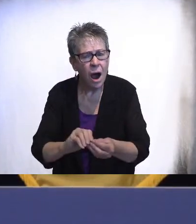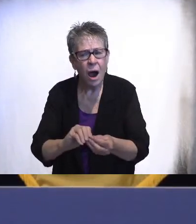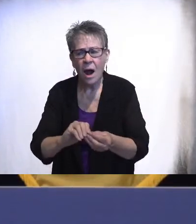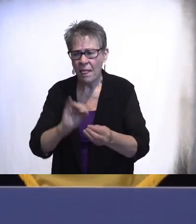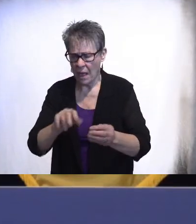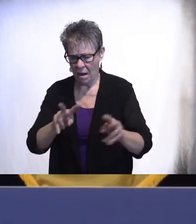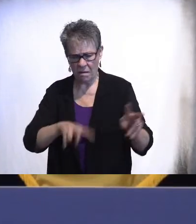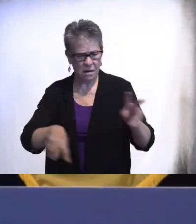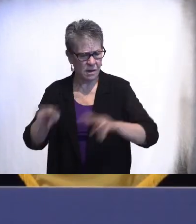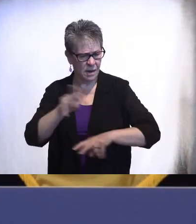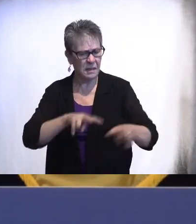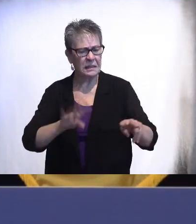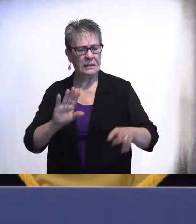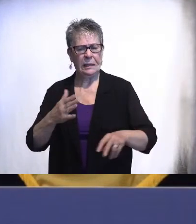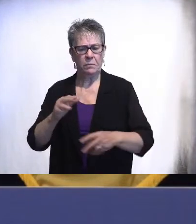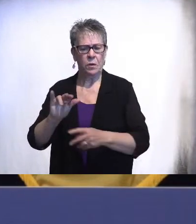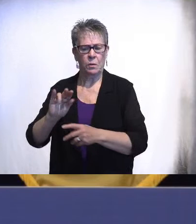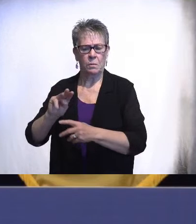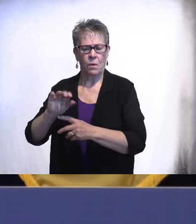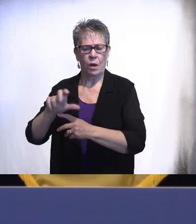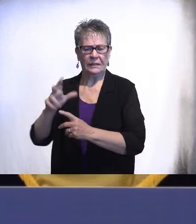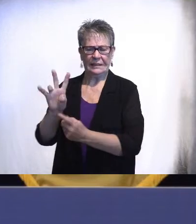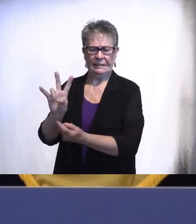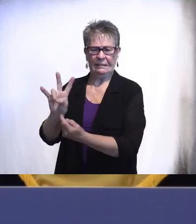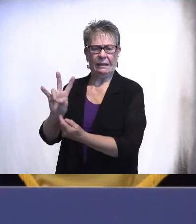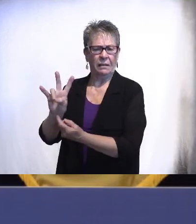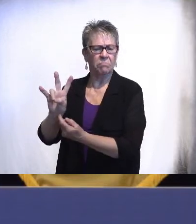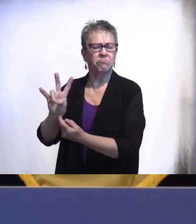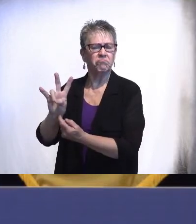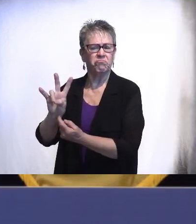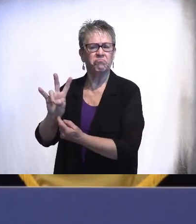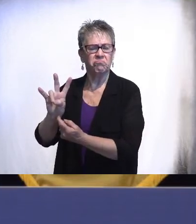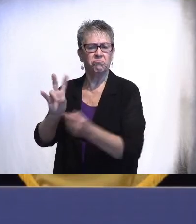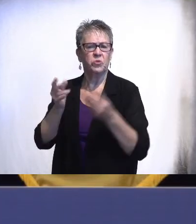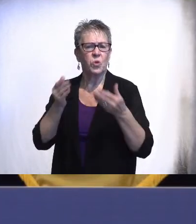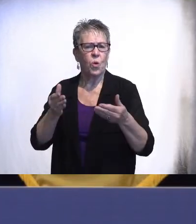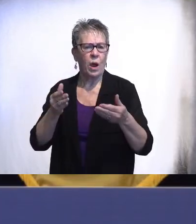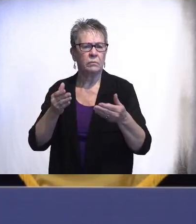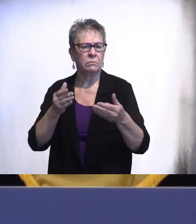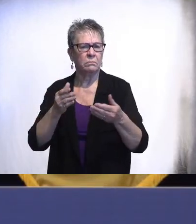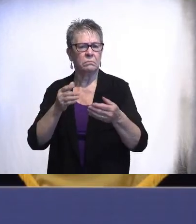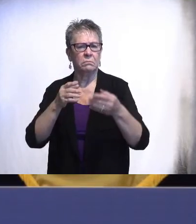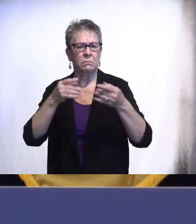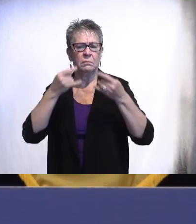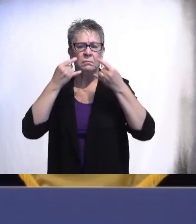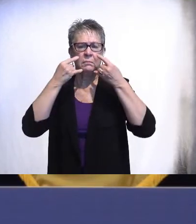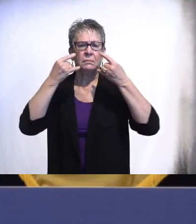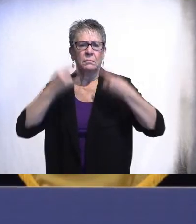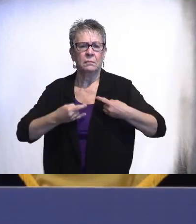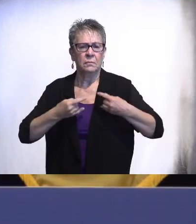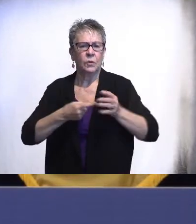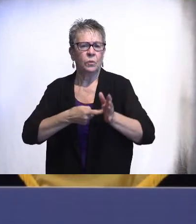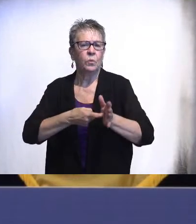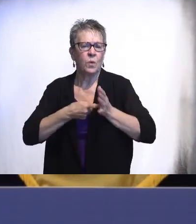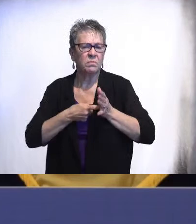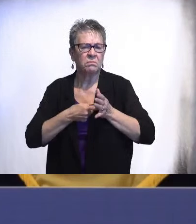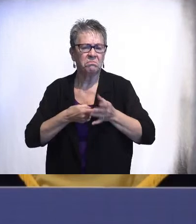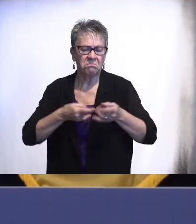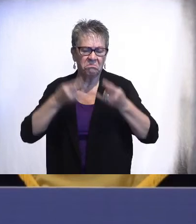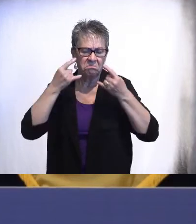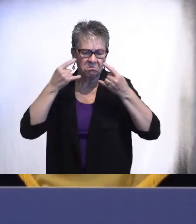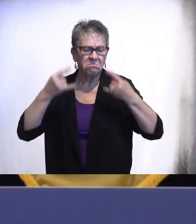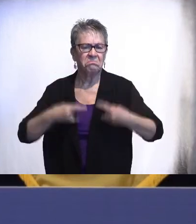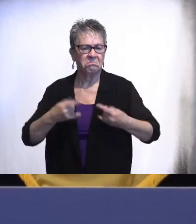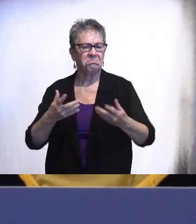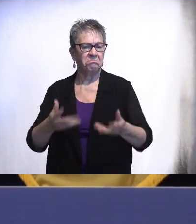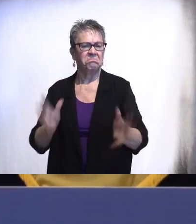Thank you. Dave, you get to bat second here. Thank you, Governor. Yes, I moved seats on account of the possible questionable fire